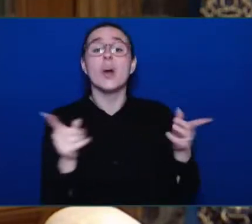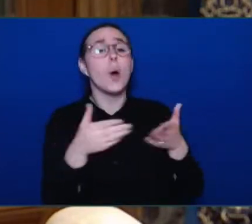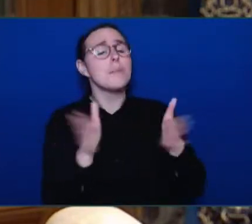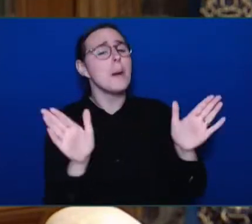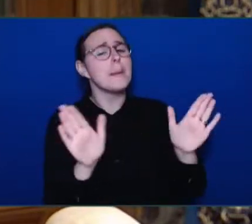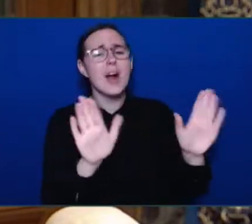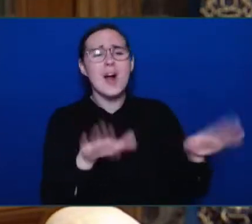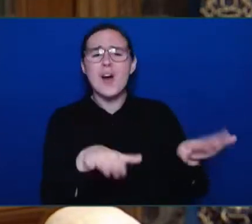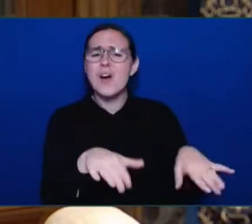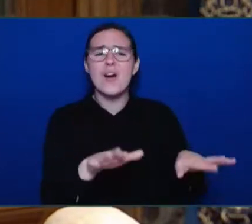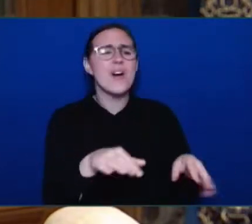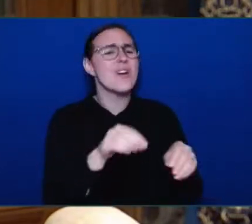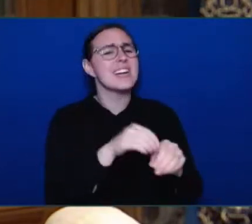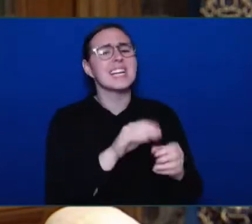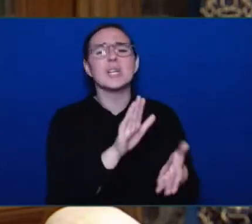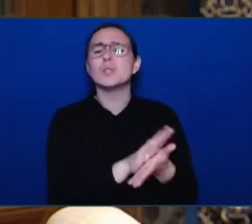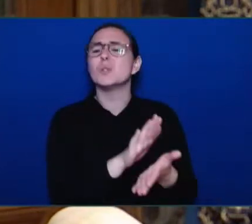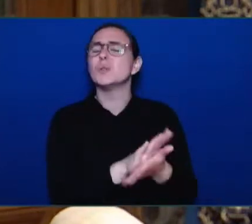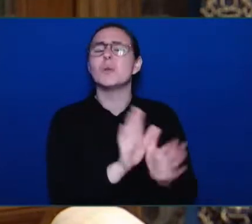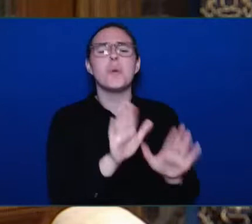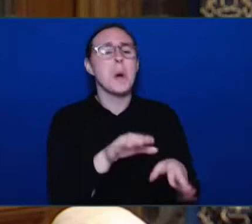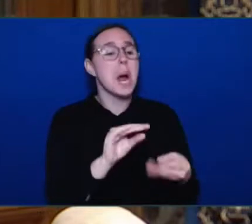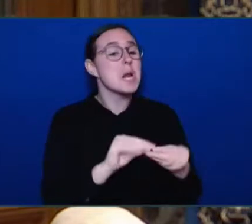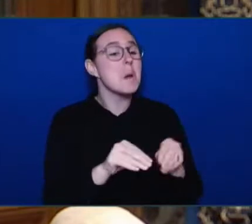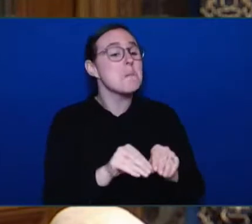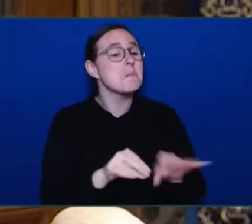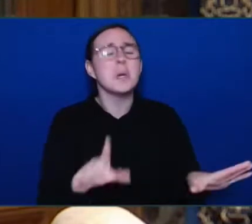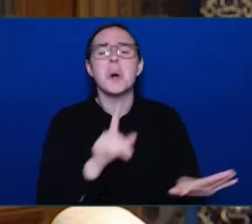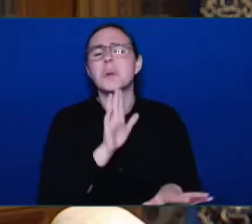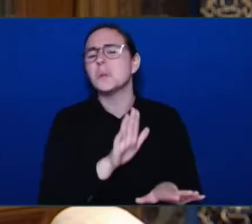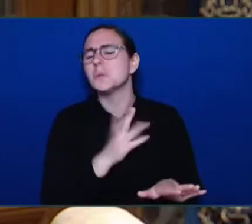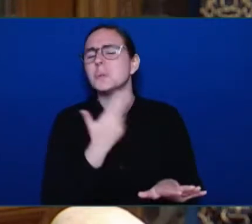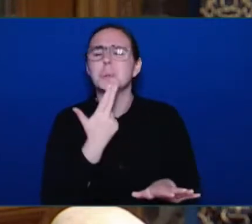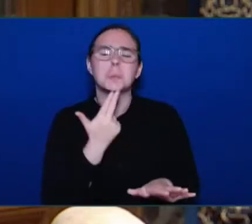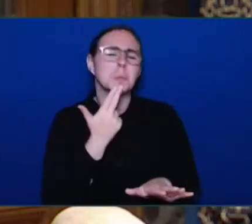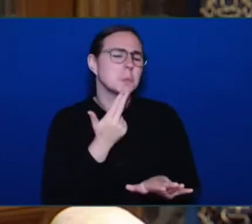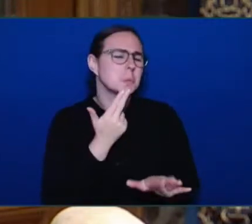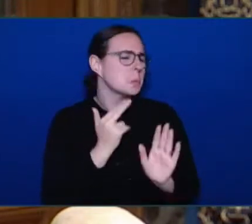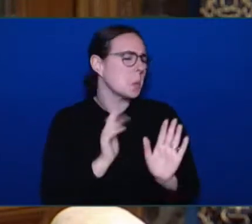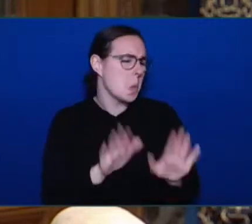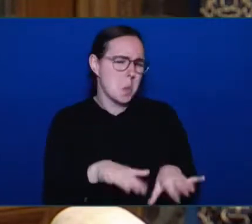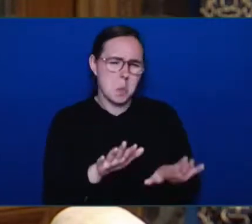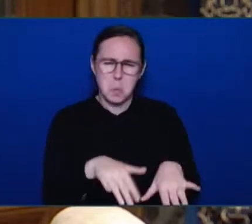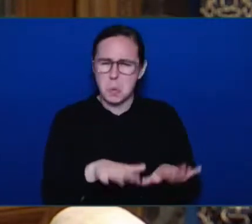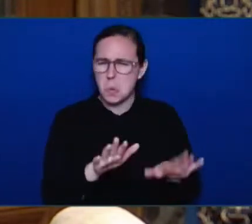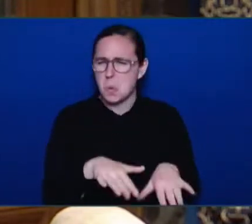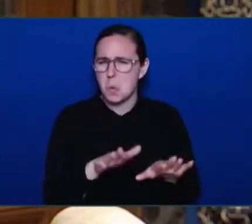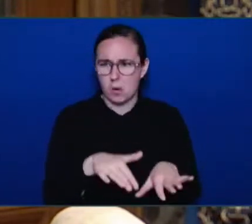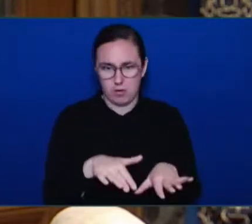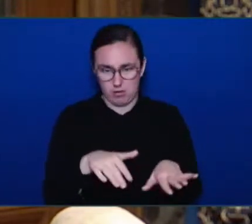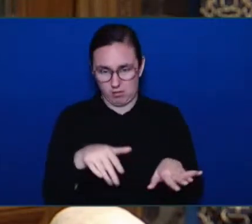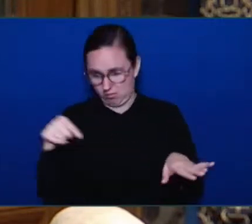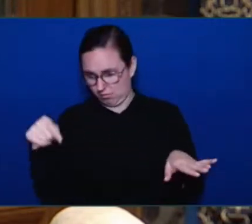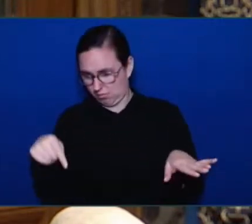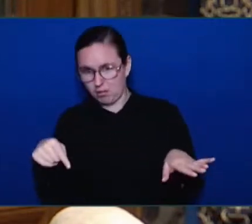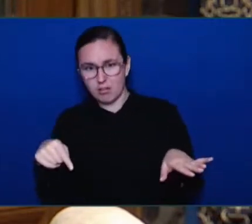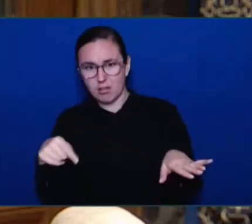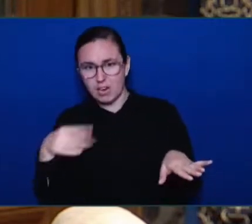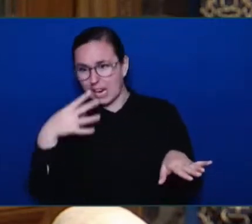denying the reality that teachers and parents were experiencing in their real